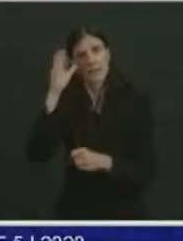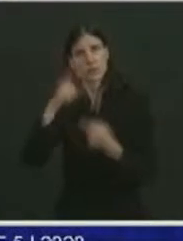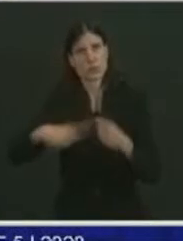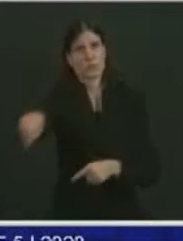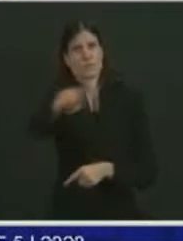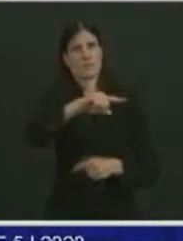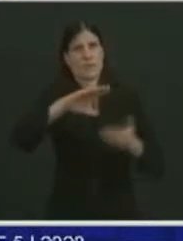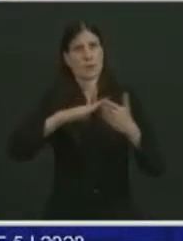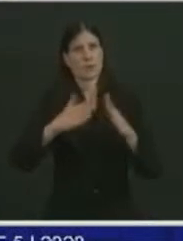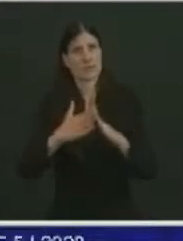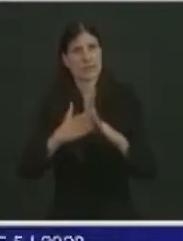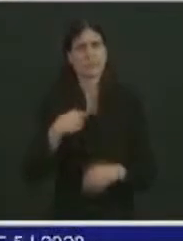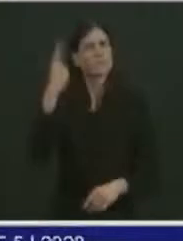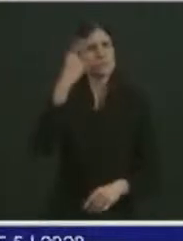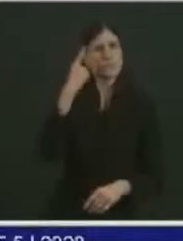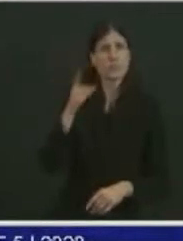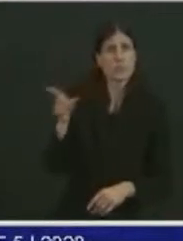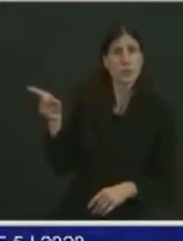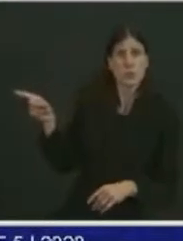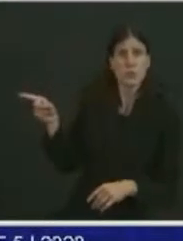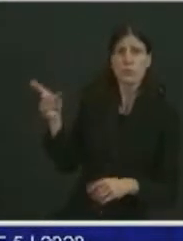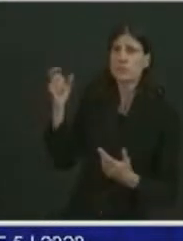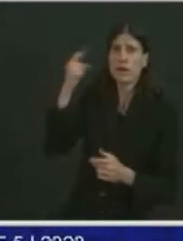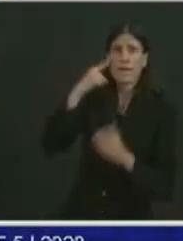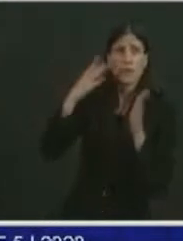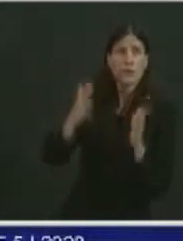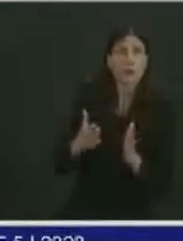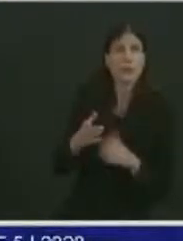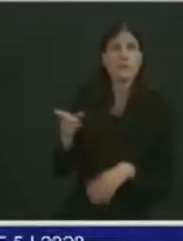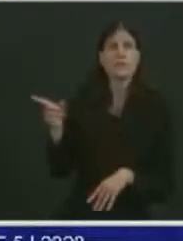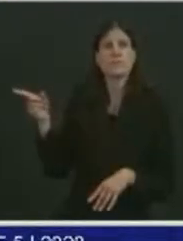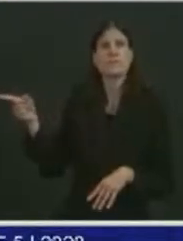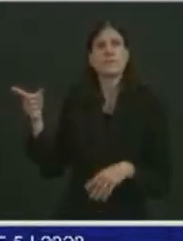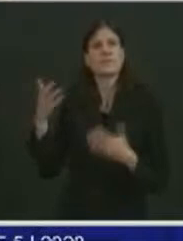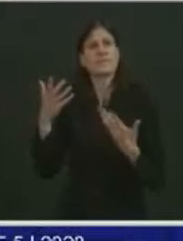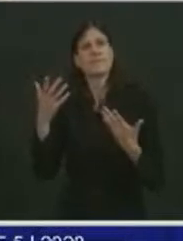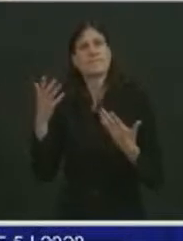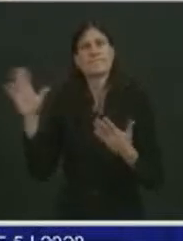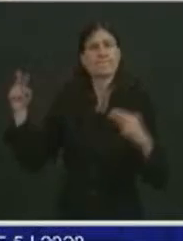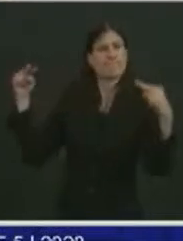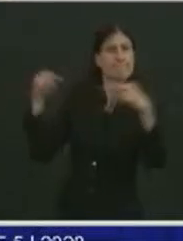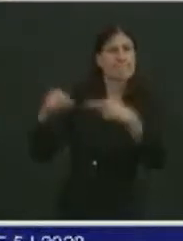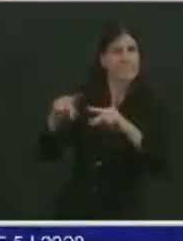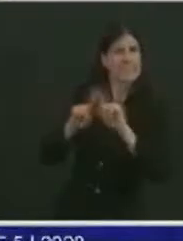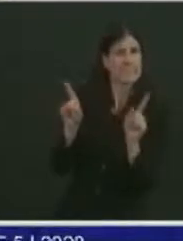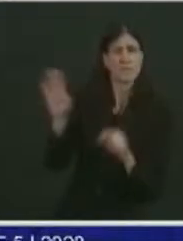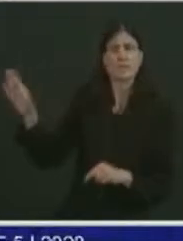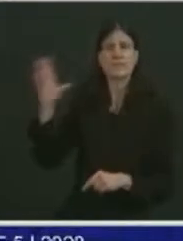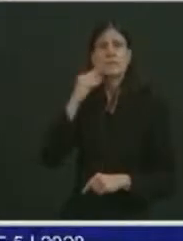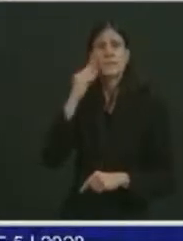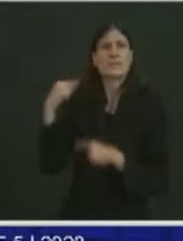to you that it was not a perspective you shared before you sat down and really listened with them?